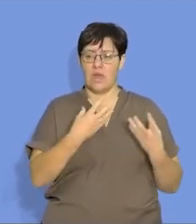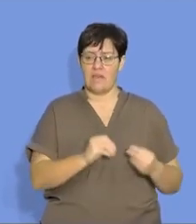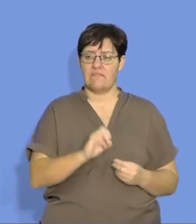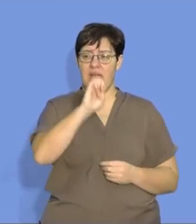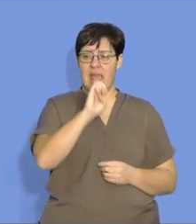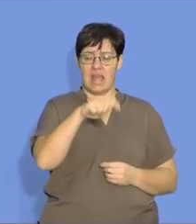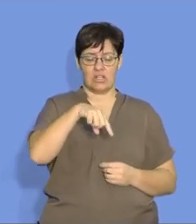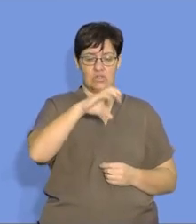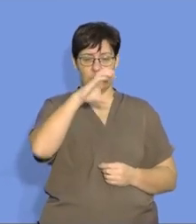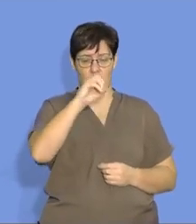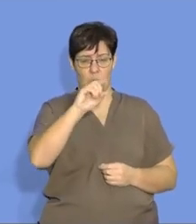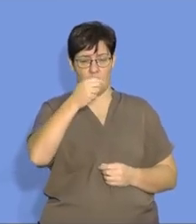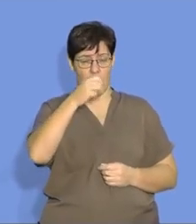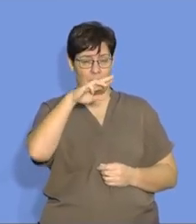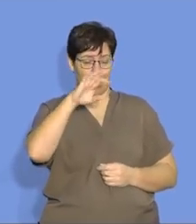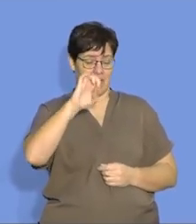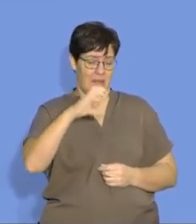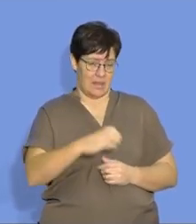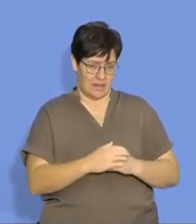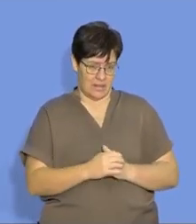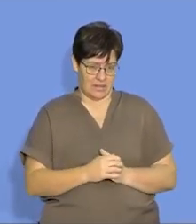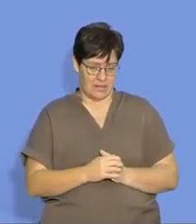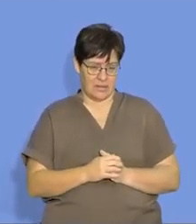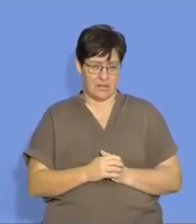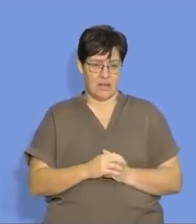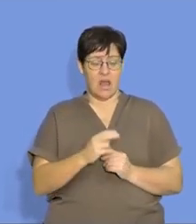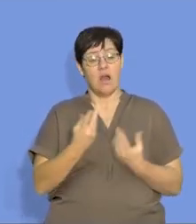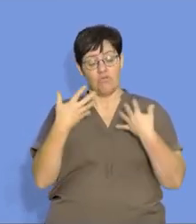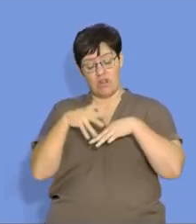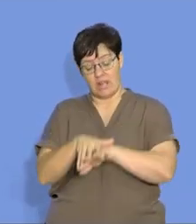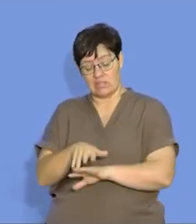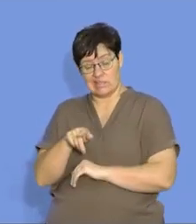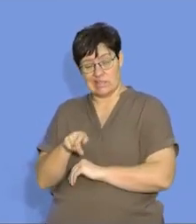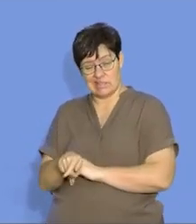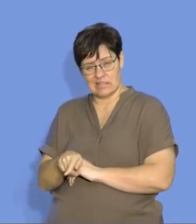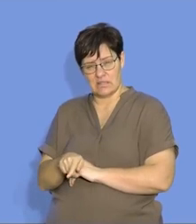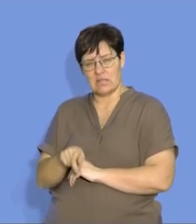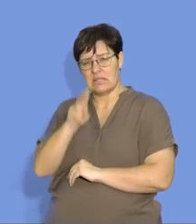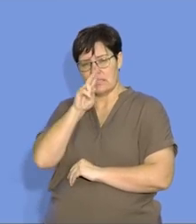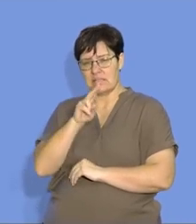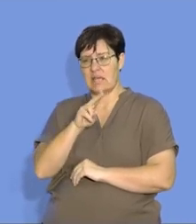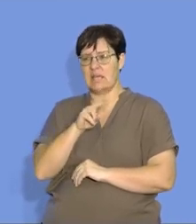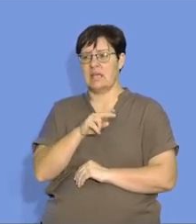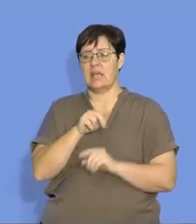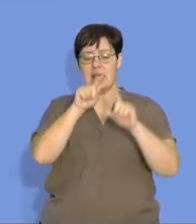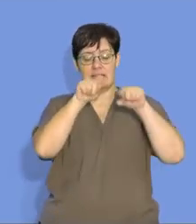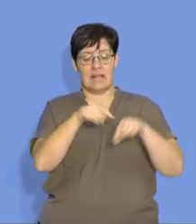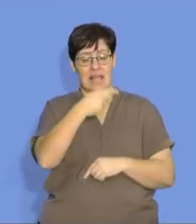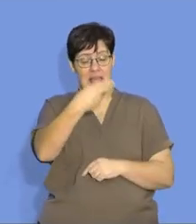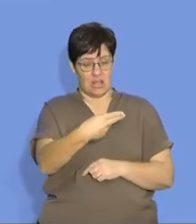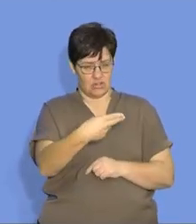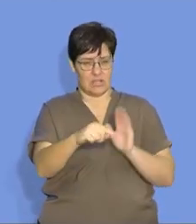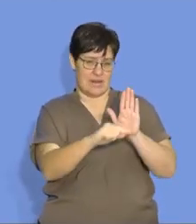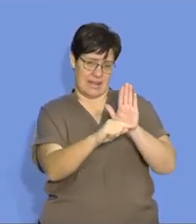an exothermic reaction, and for this exothermic reaction, we can see that our delta